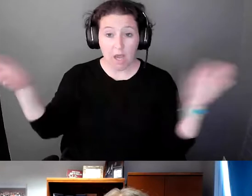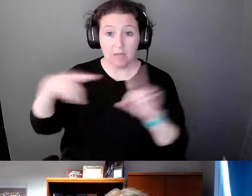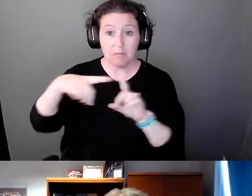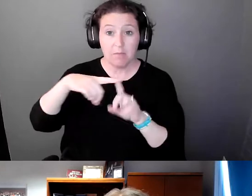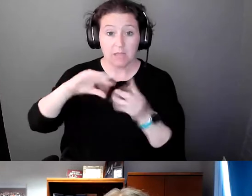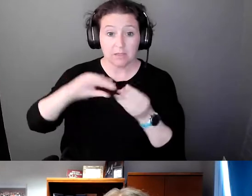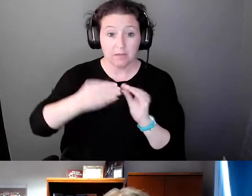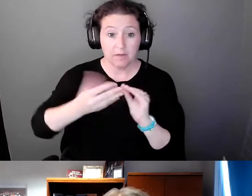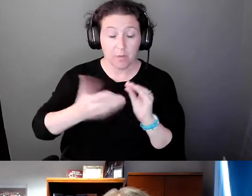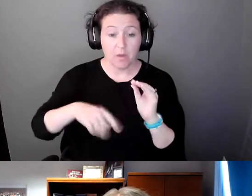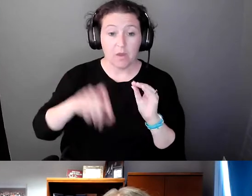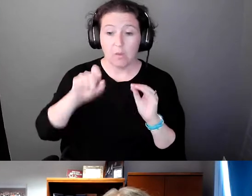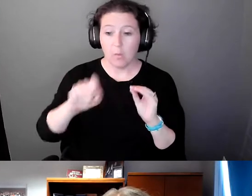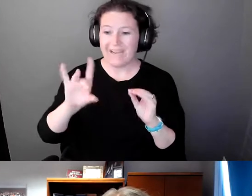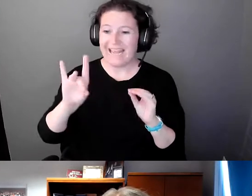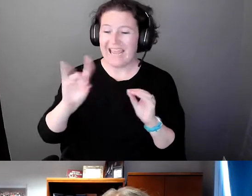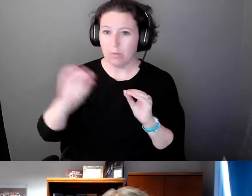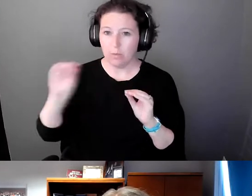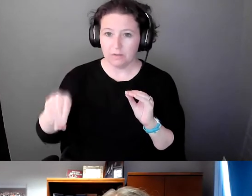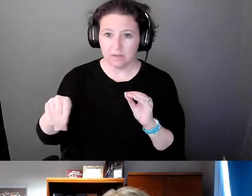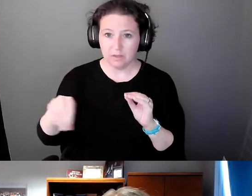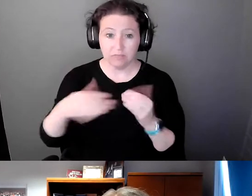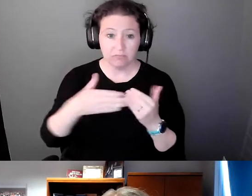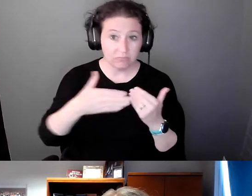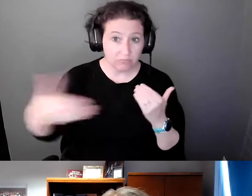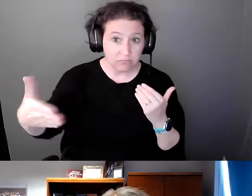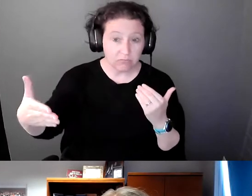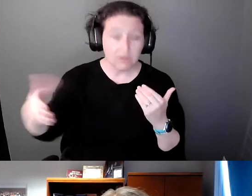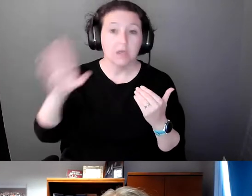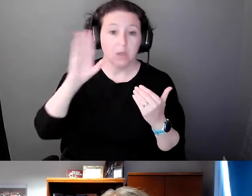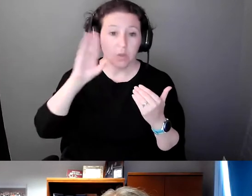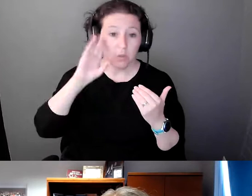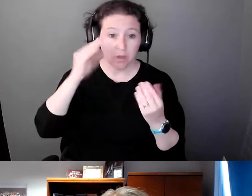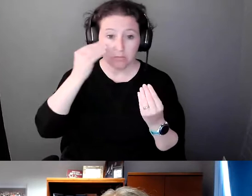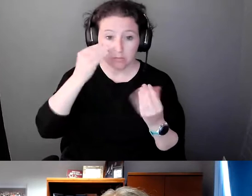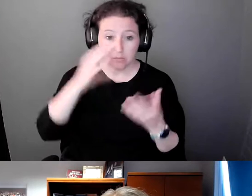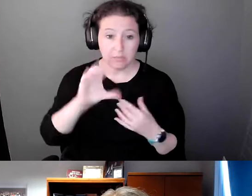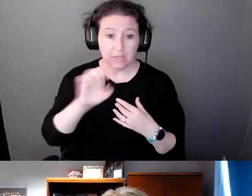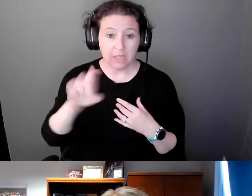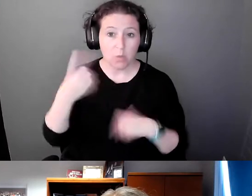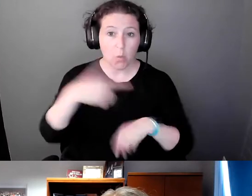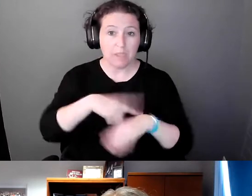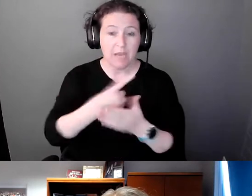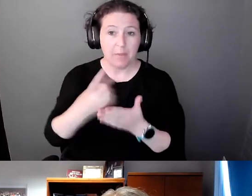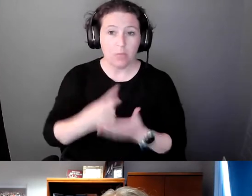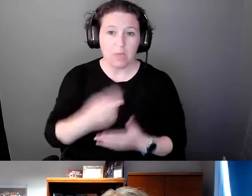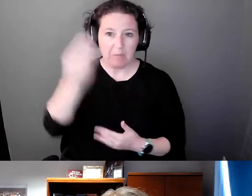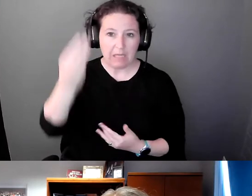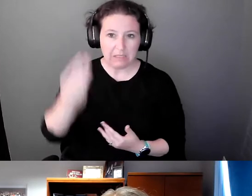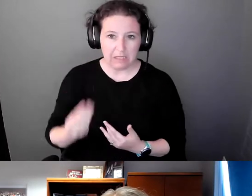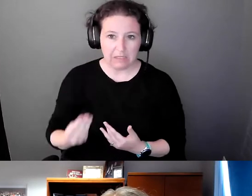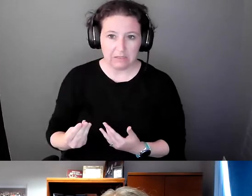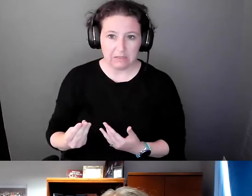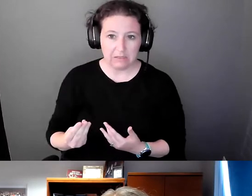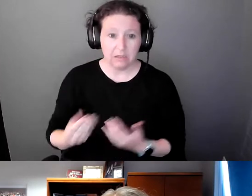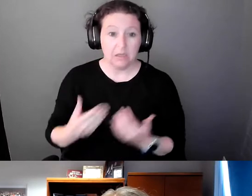is 0.8%. Going forward, we will report cases only once a week on Monday now, and the next report